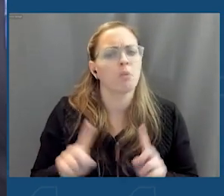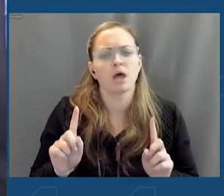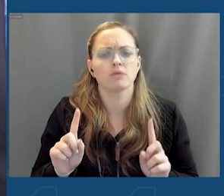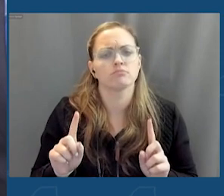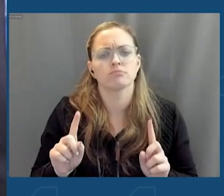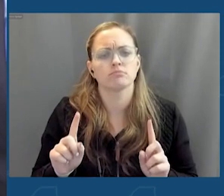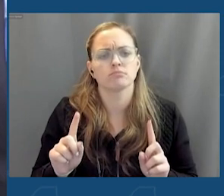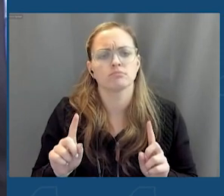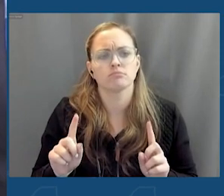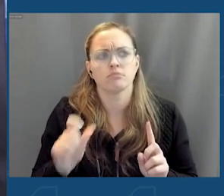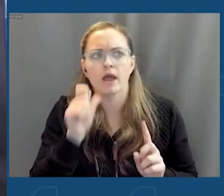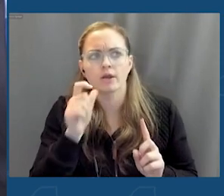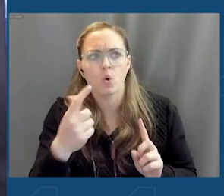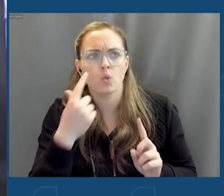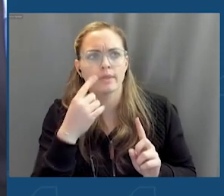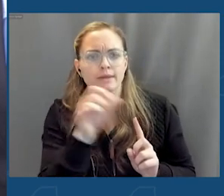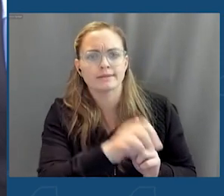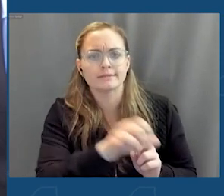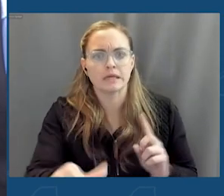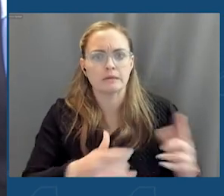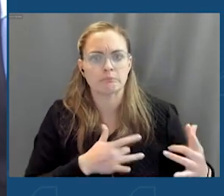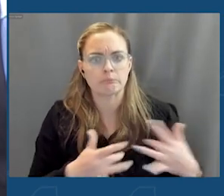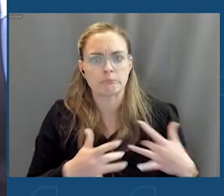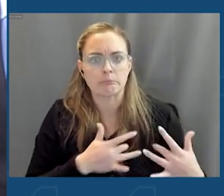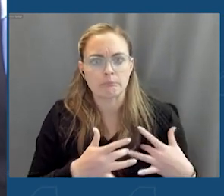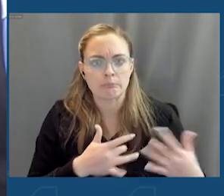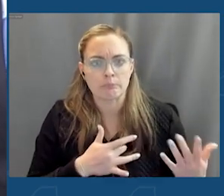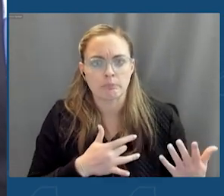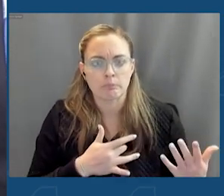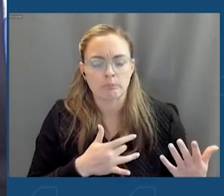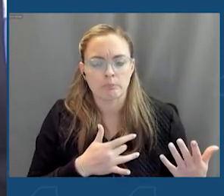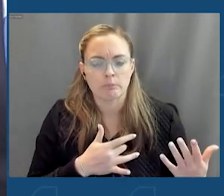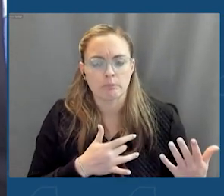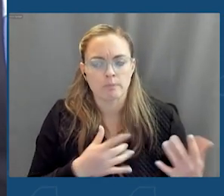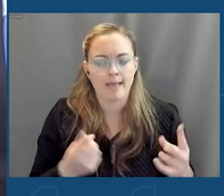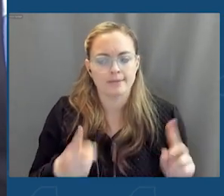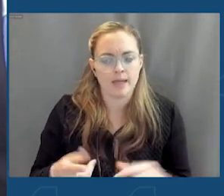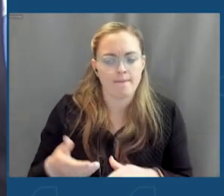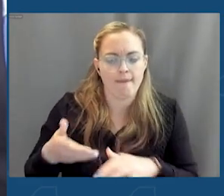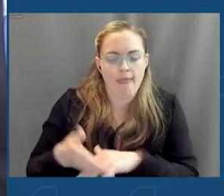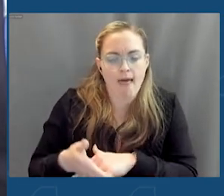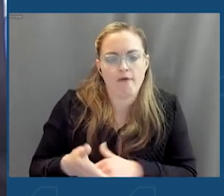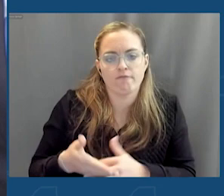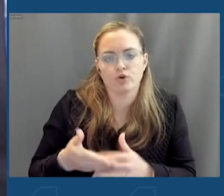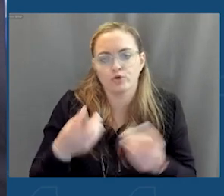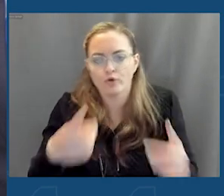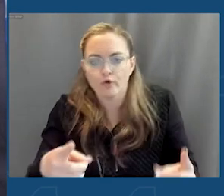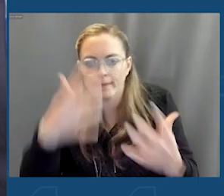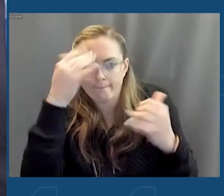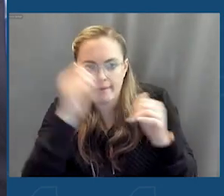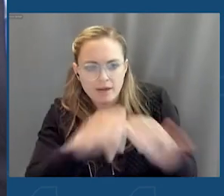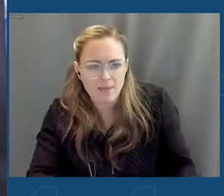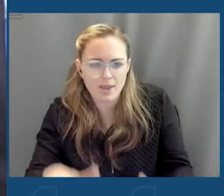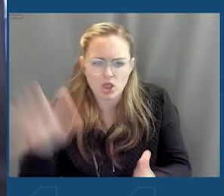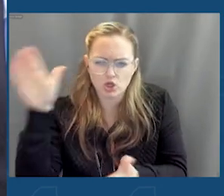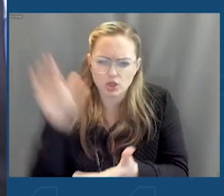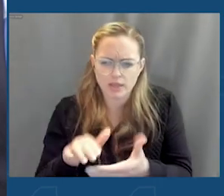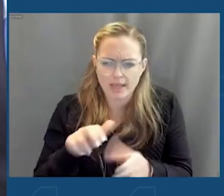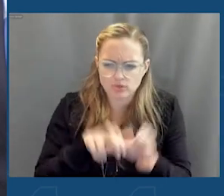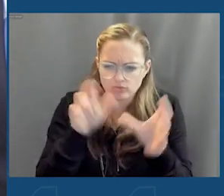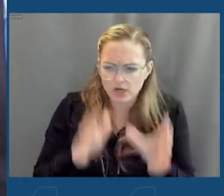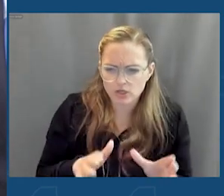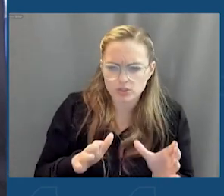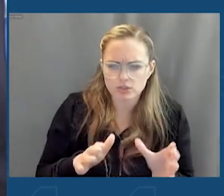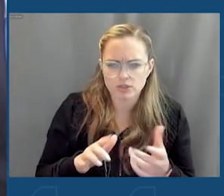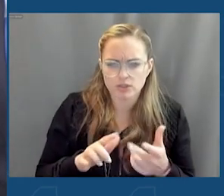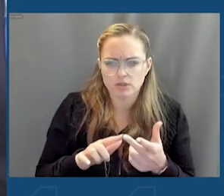I don't think it was that same level of anxiety that has occurred during the pandemic. When you think about it, there were fewer riders, fewer people